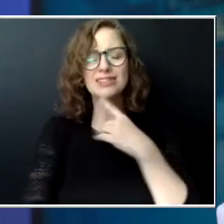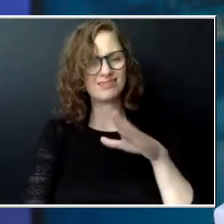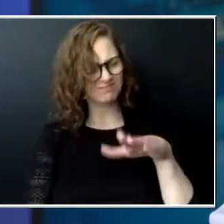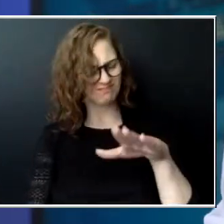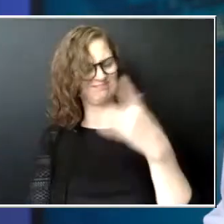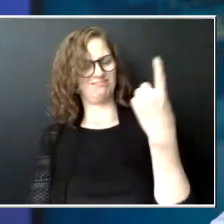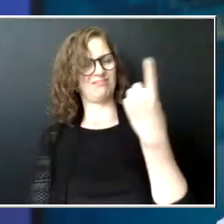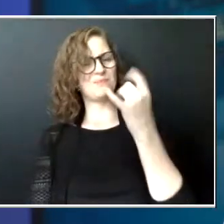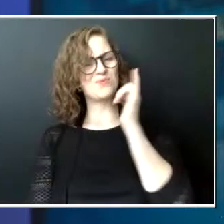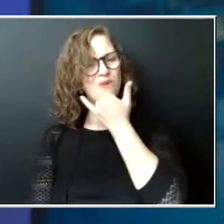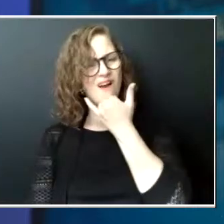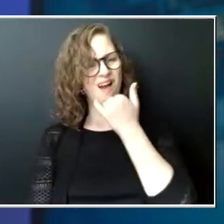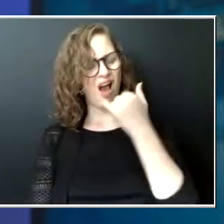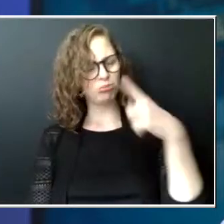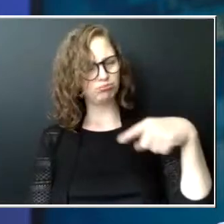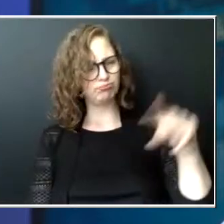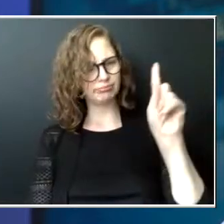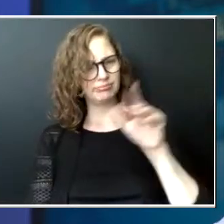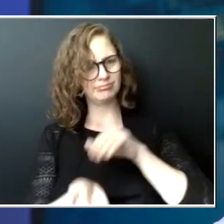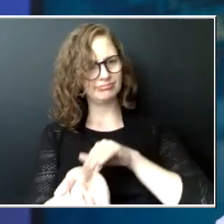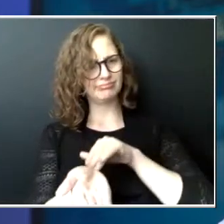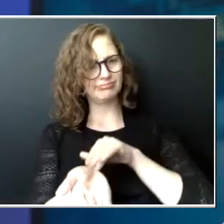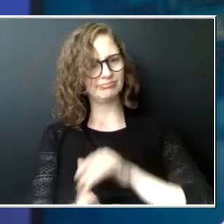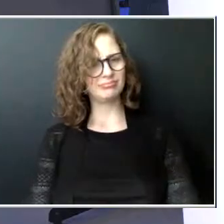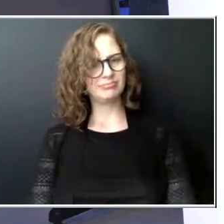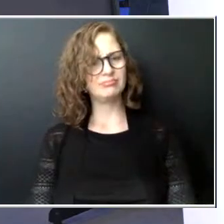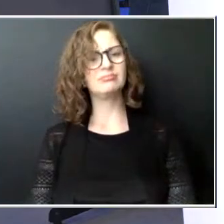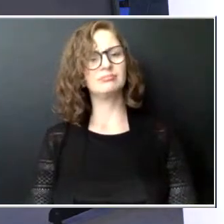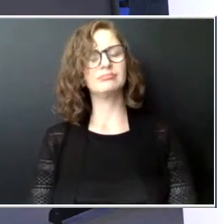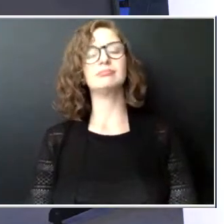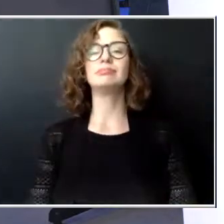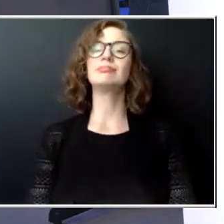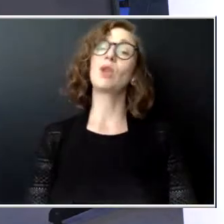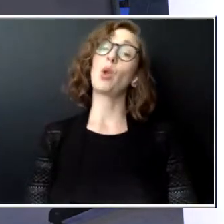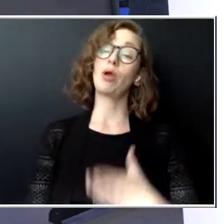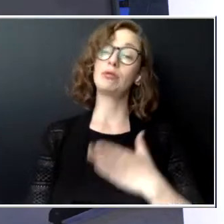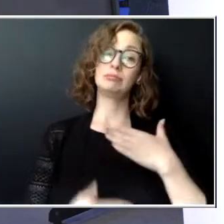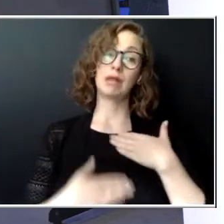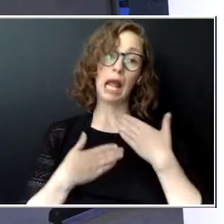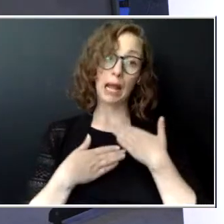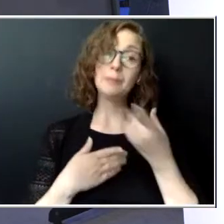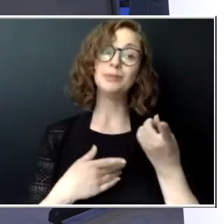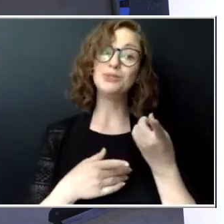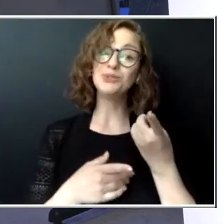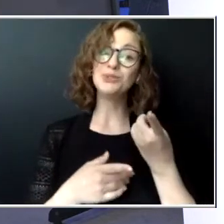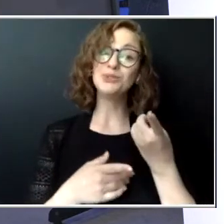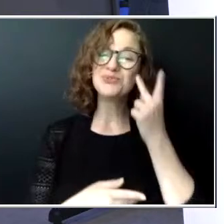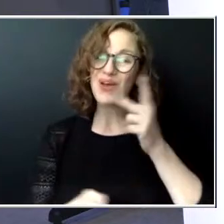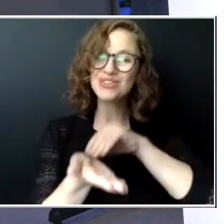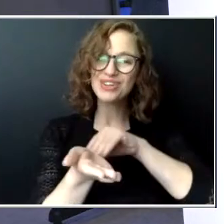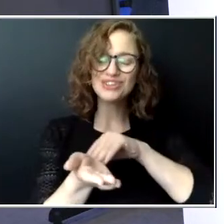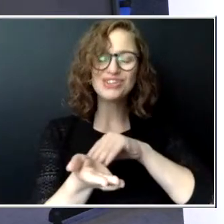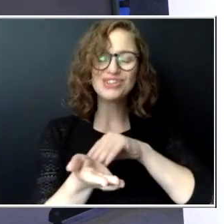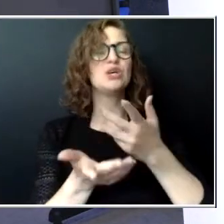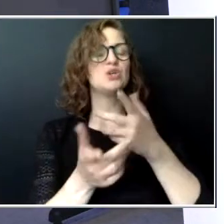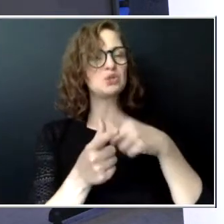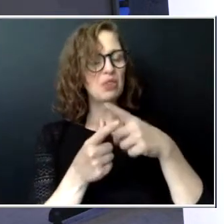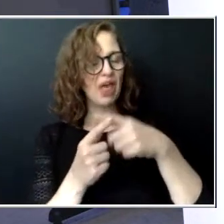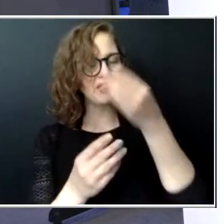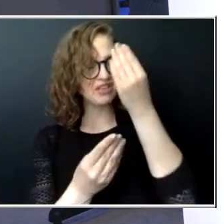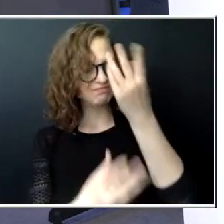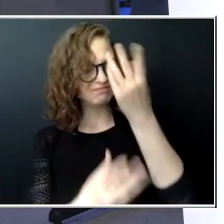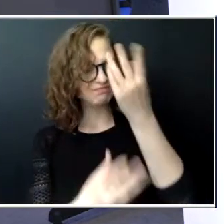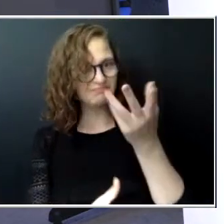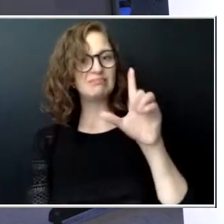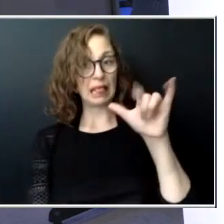out. So a typical story with that. Certainly glad you did, Todd. And then you get this diagnosis, devastating.